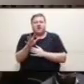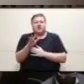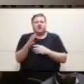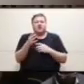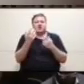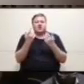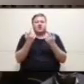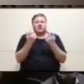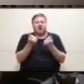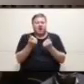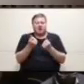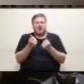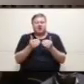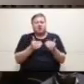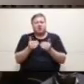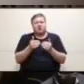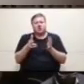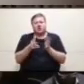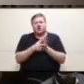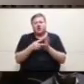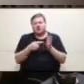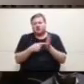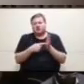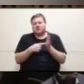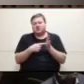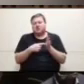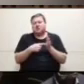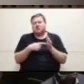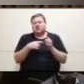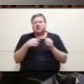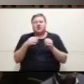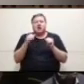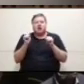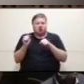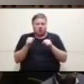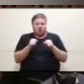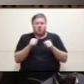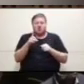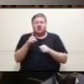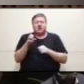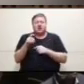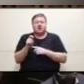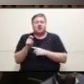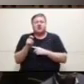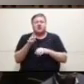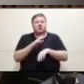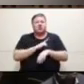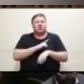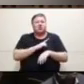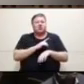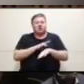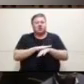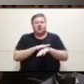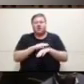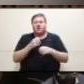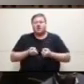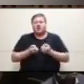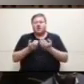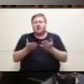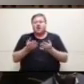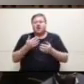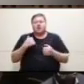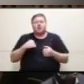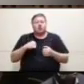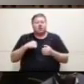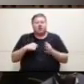Act. Immediately after the mayor signed that acknowledgement of debt, because at that particular time, those suppliers, they were taking municipality